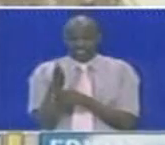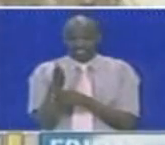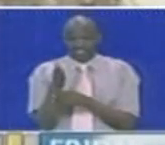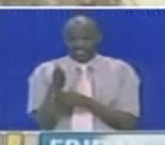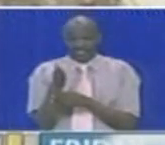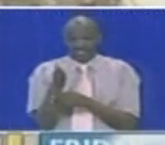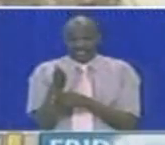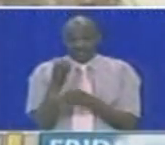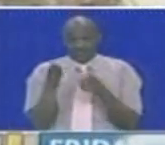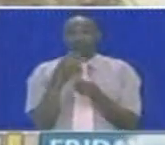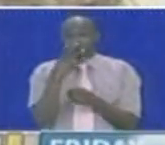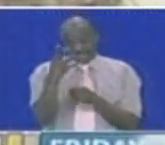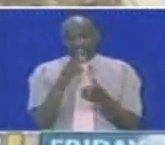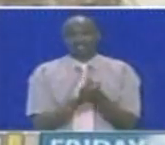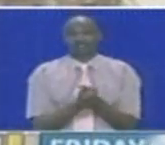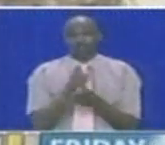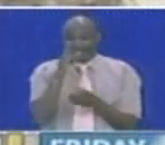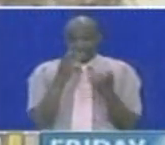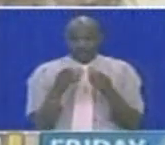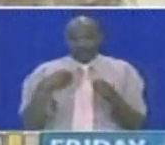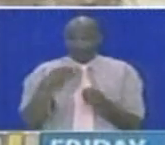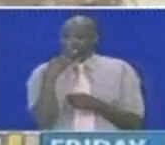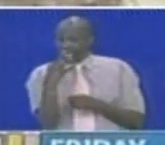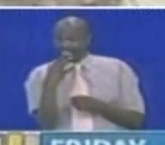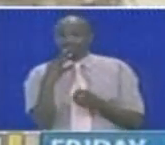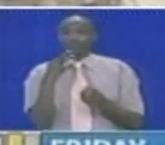ni shilingi kama 400 kutoka 300